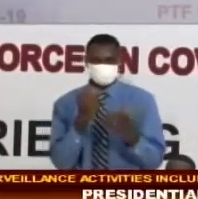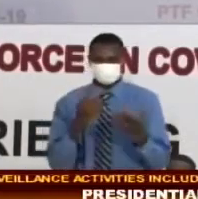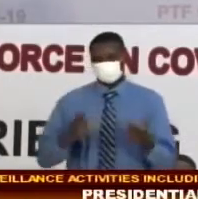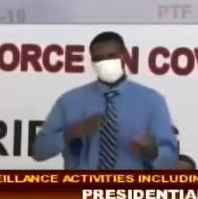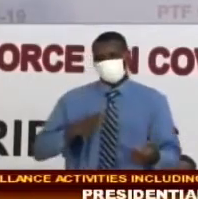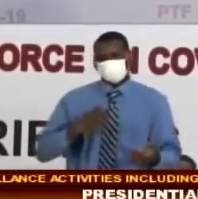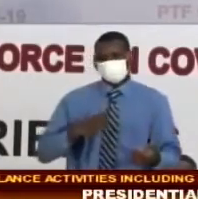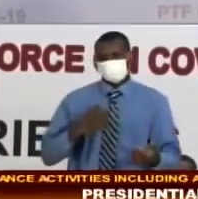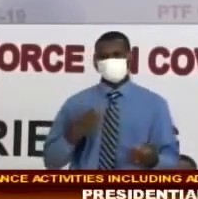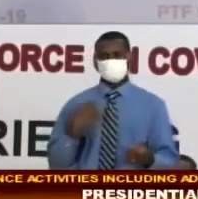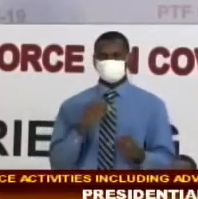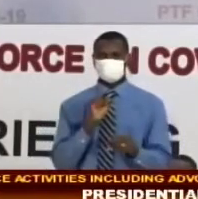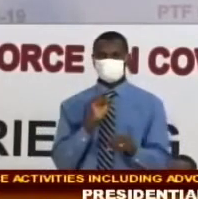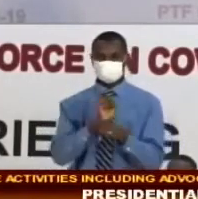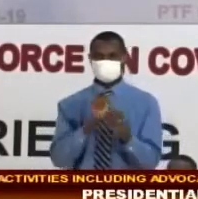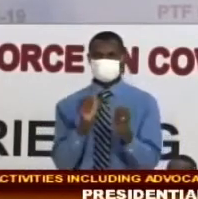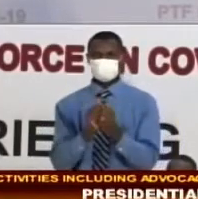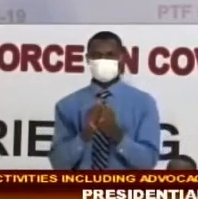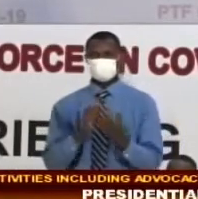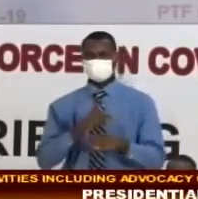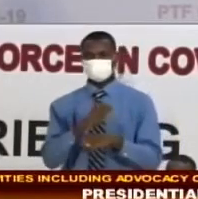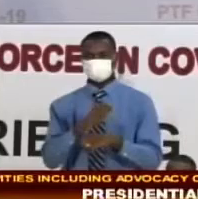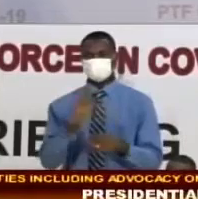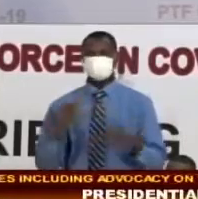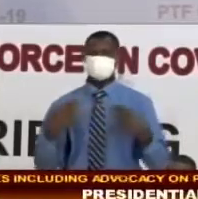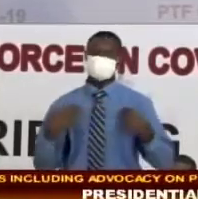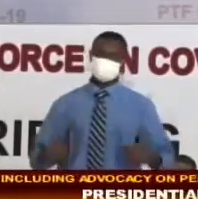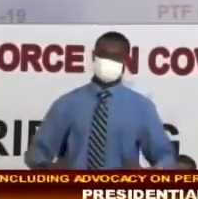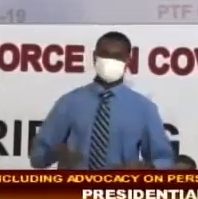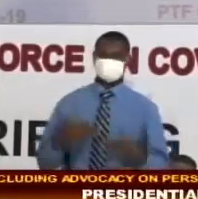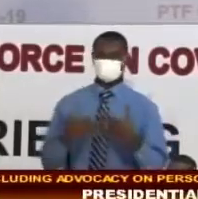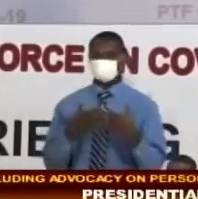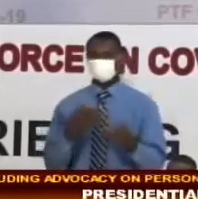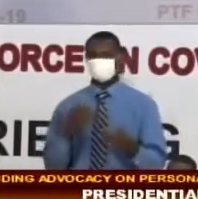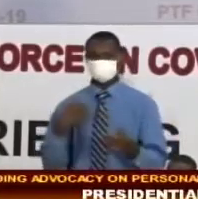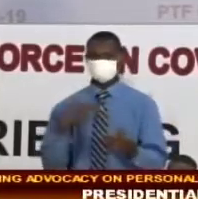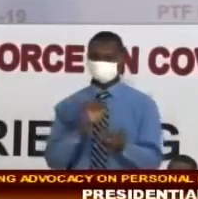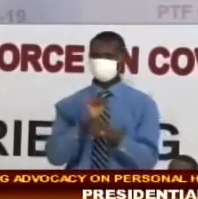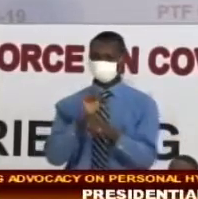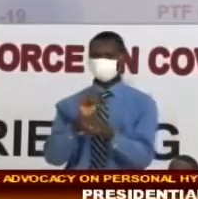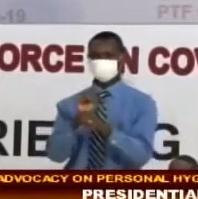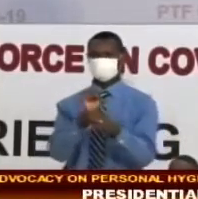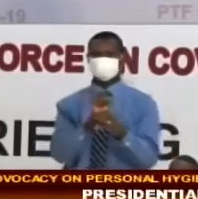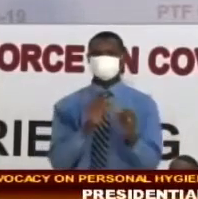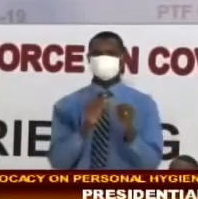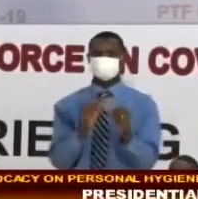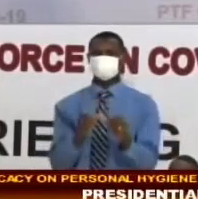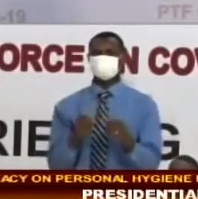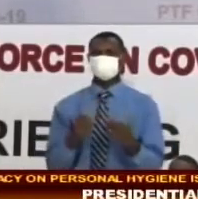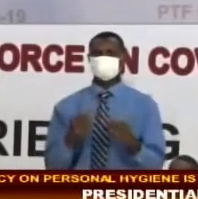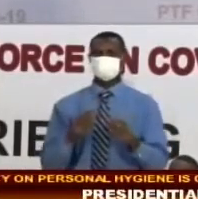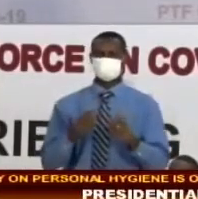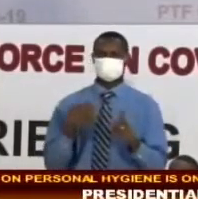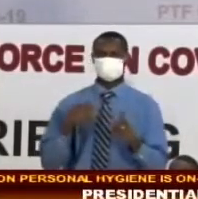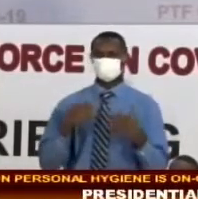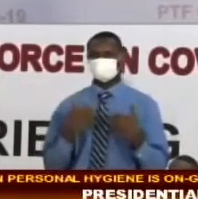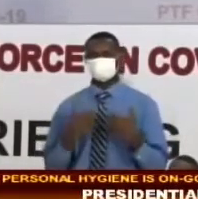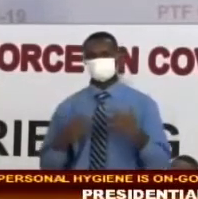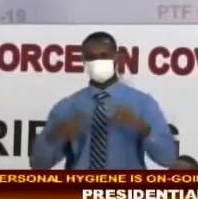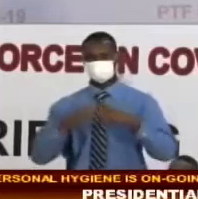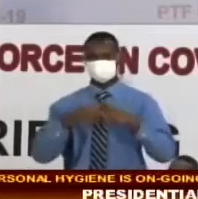of Humanitarian Affairs that we were in the process of executing. Some of the contradictions of this